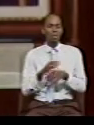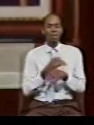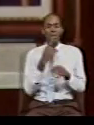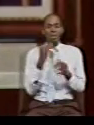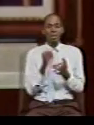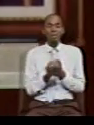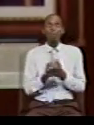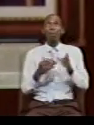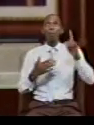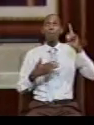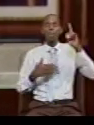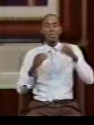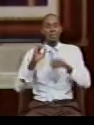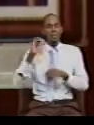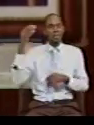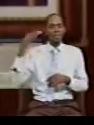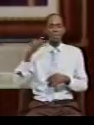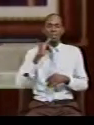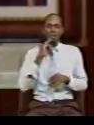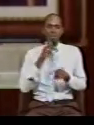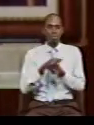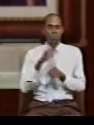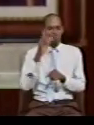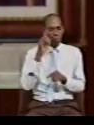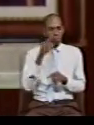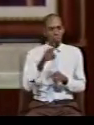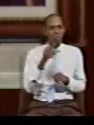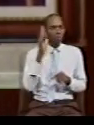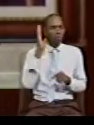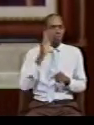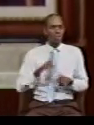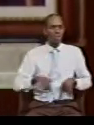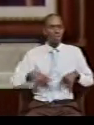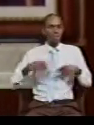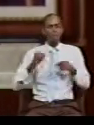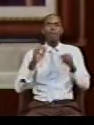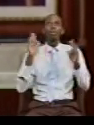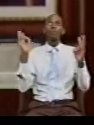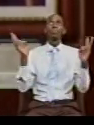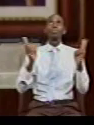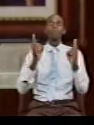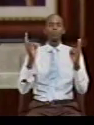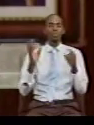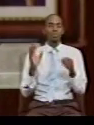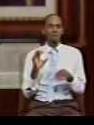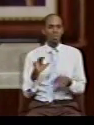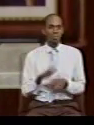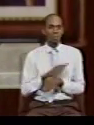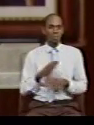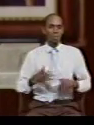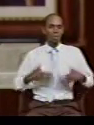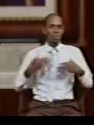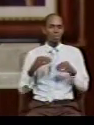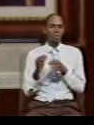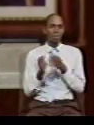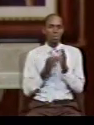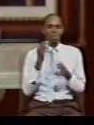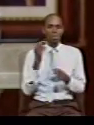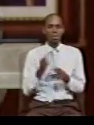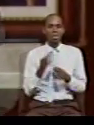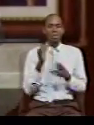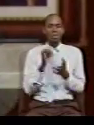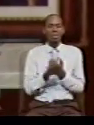you. You will live a victorious life in Jesus' name. That's what